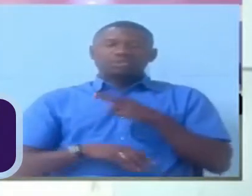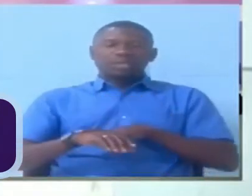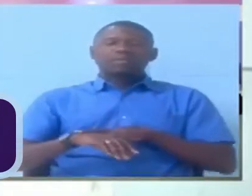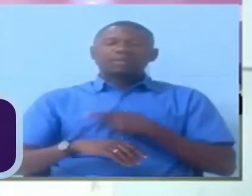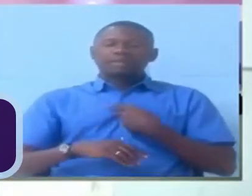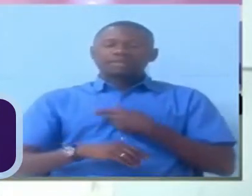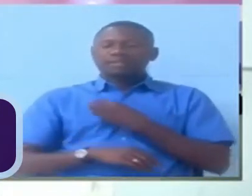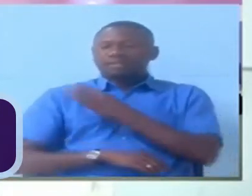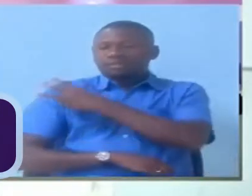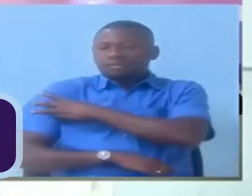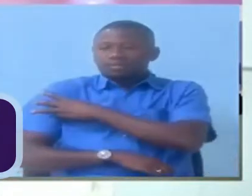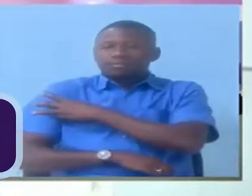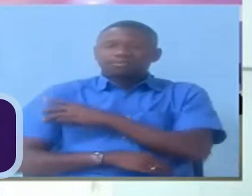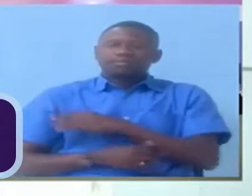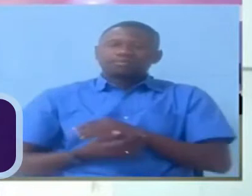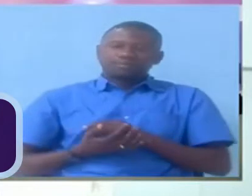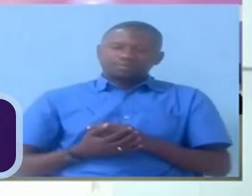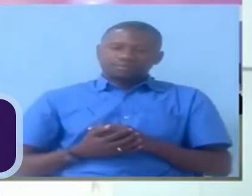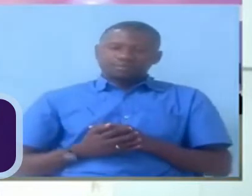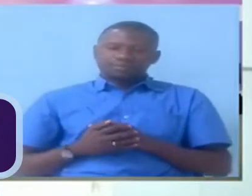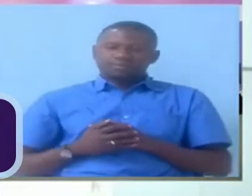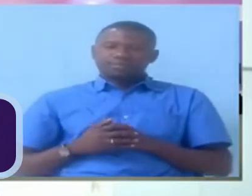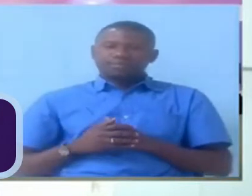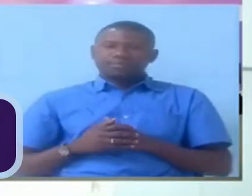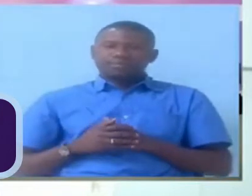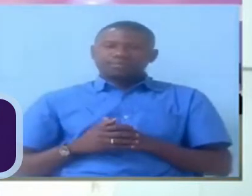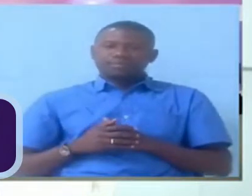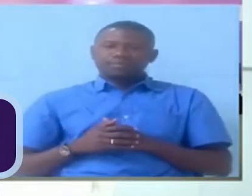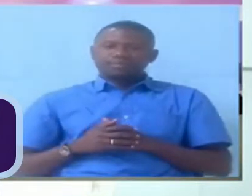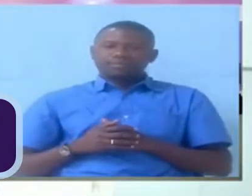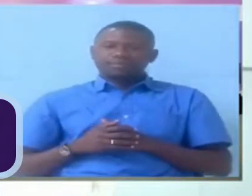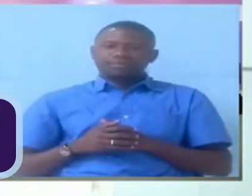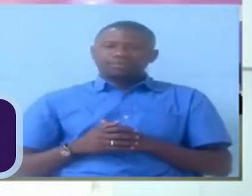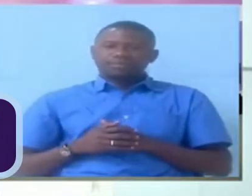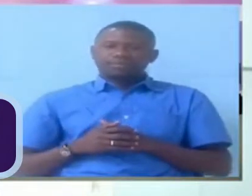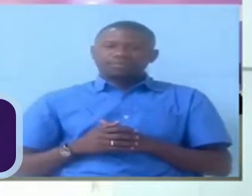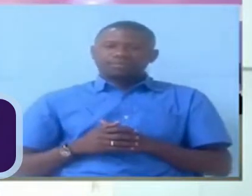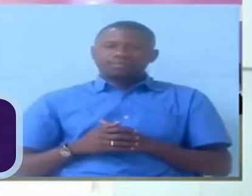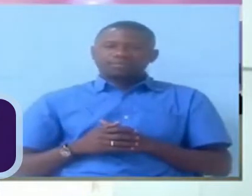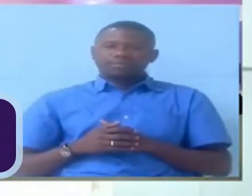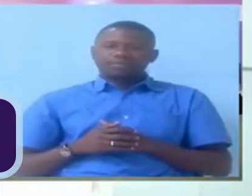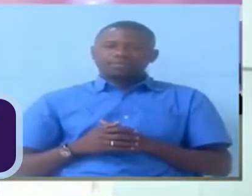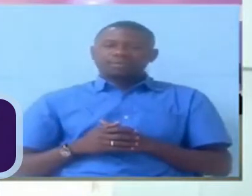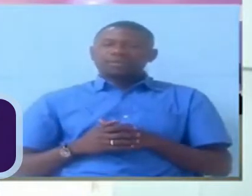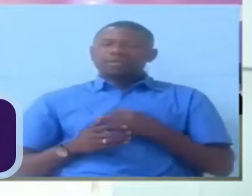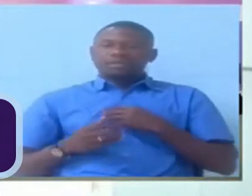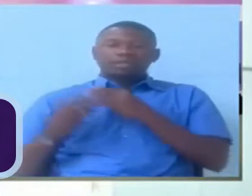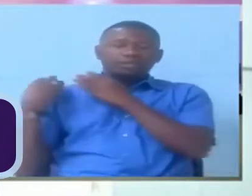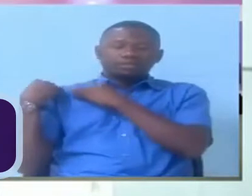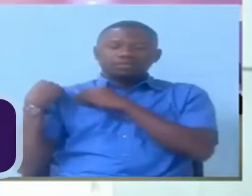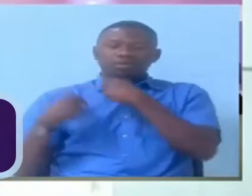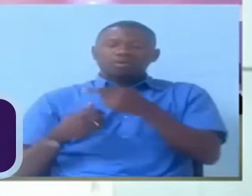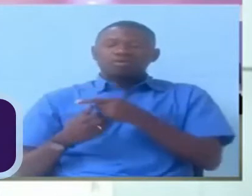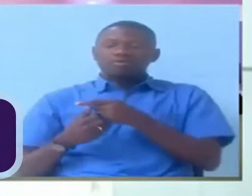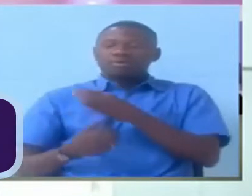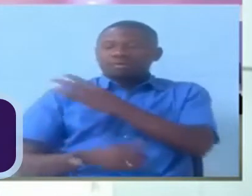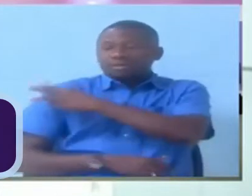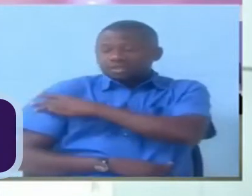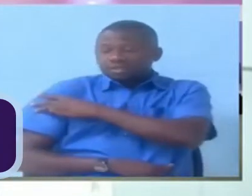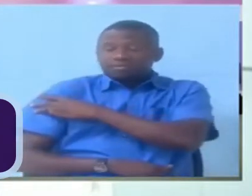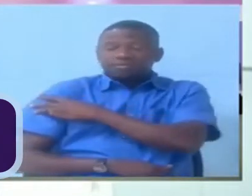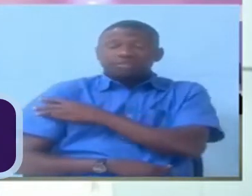Data iladu kulala NCO londi karambundala. And from there I proceeded to the Marine Corps recruiting depot